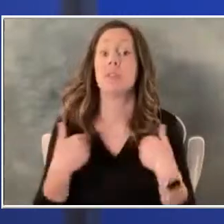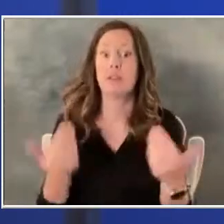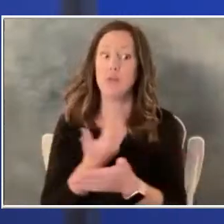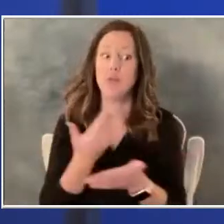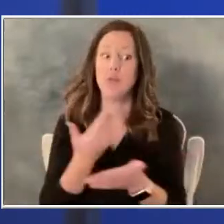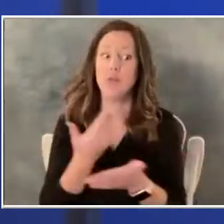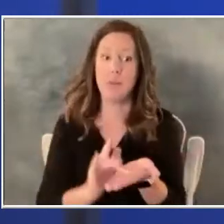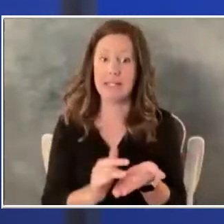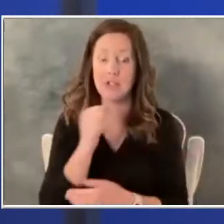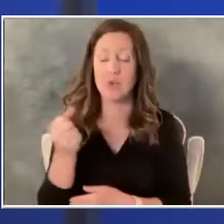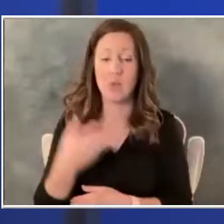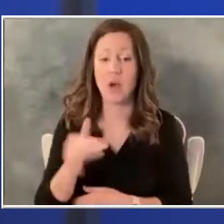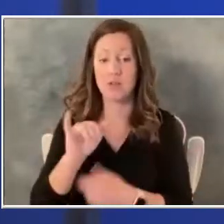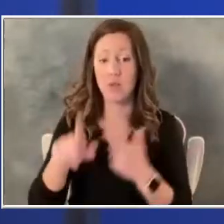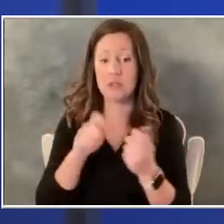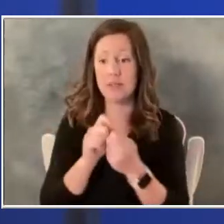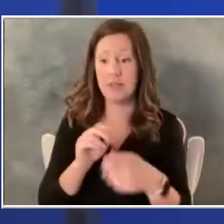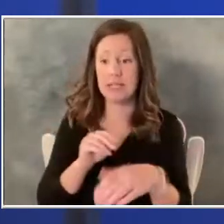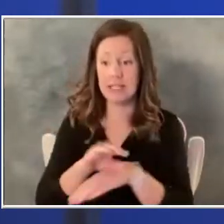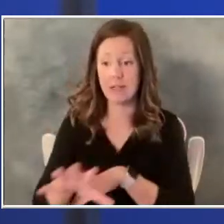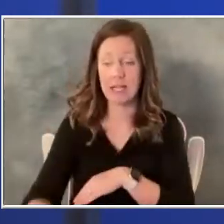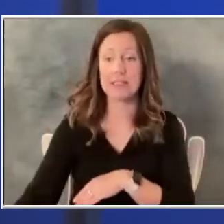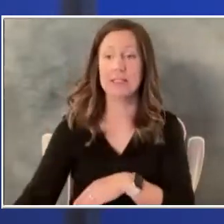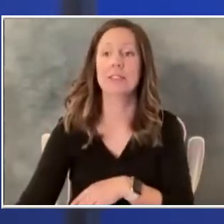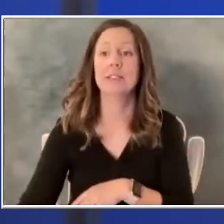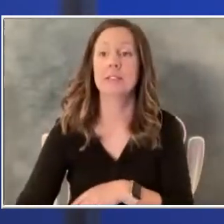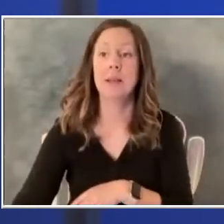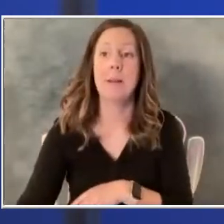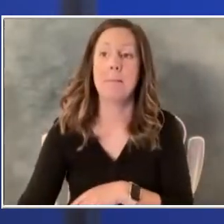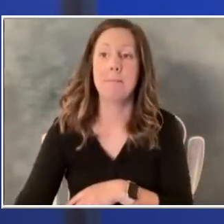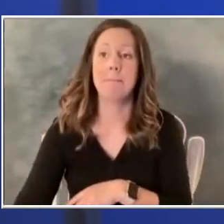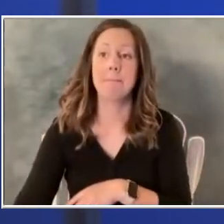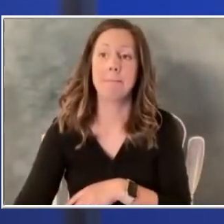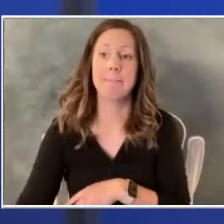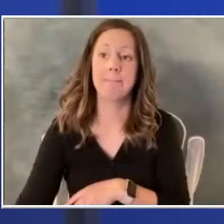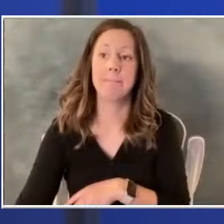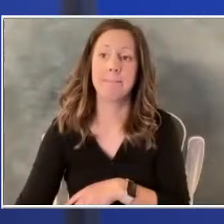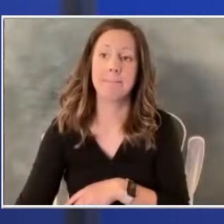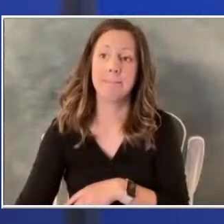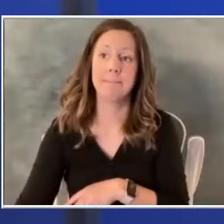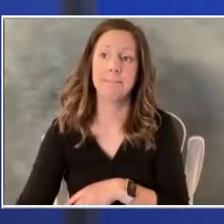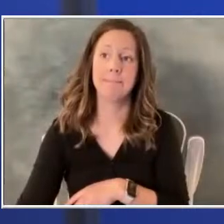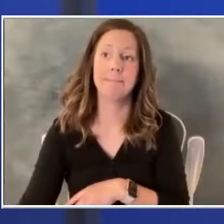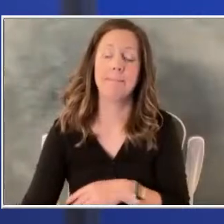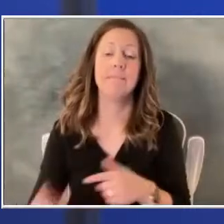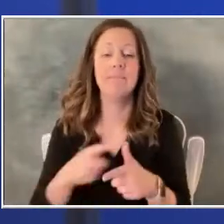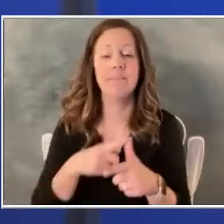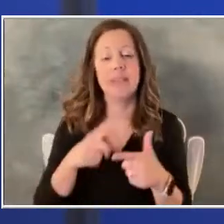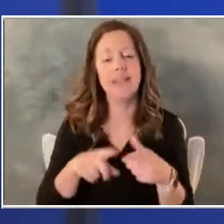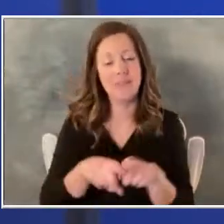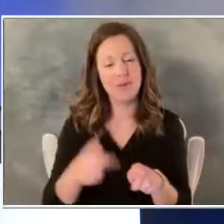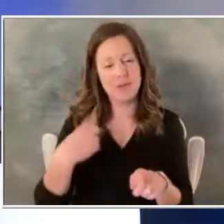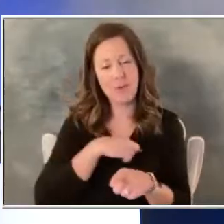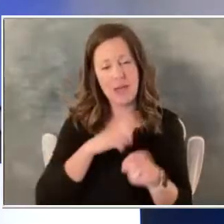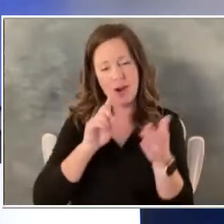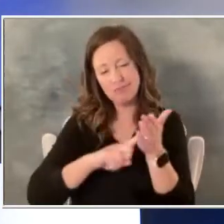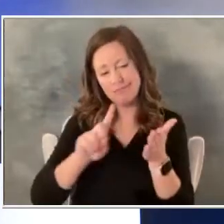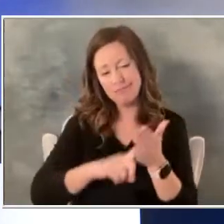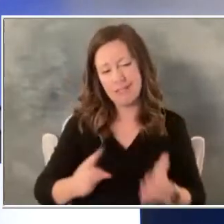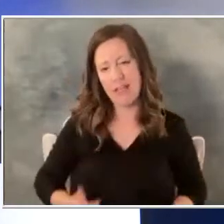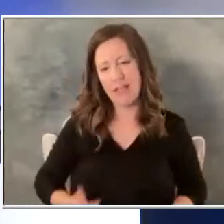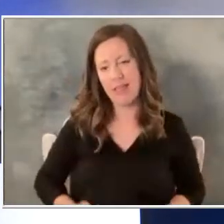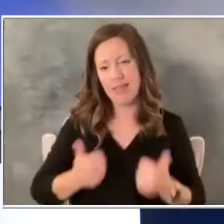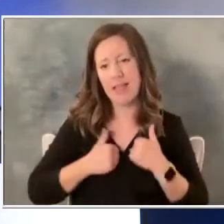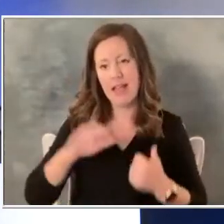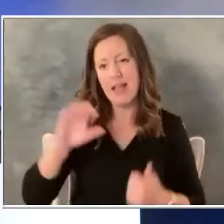at all. And we're looking at differences in lifestyle approaches. That was my next question, is just